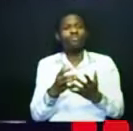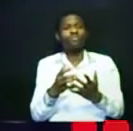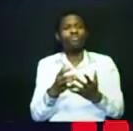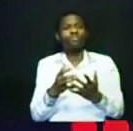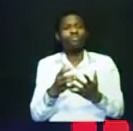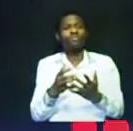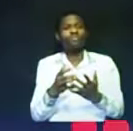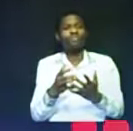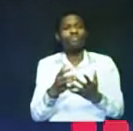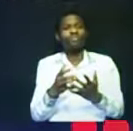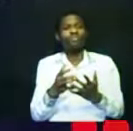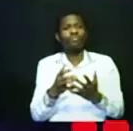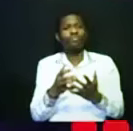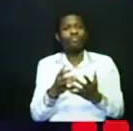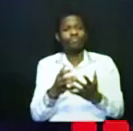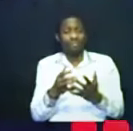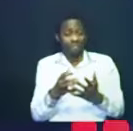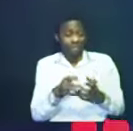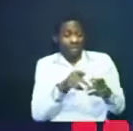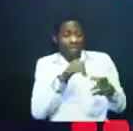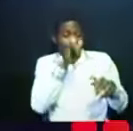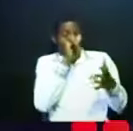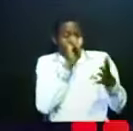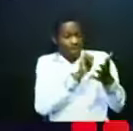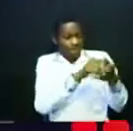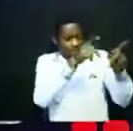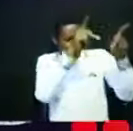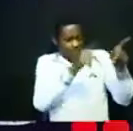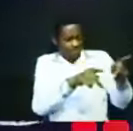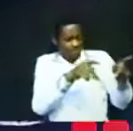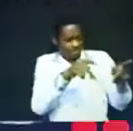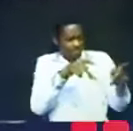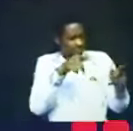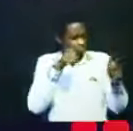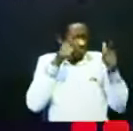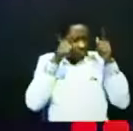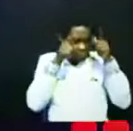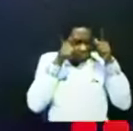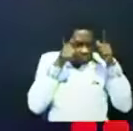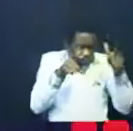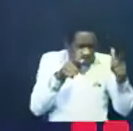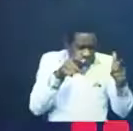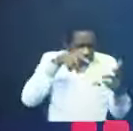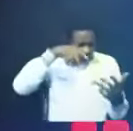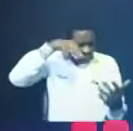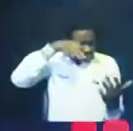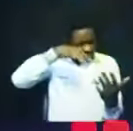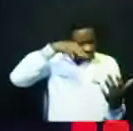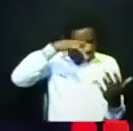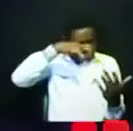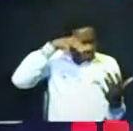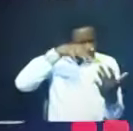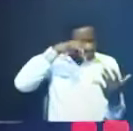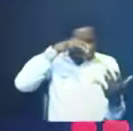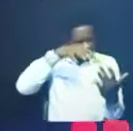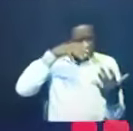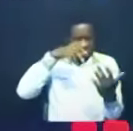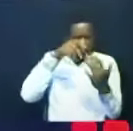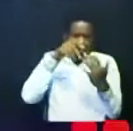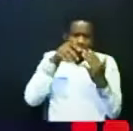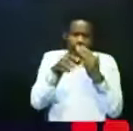He looks intently into the perfect law. He